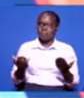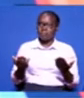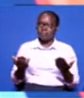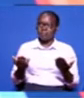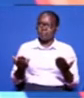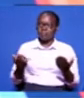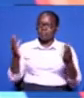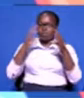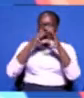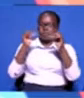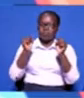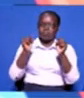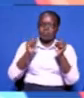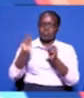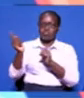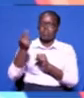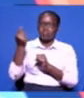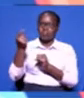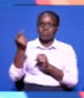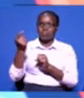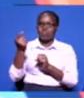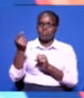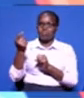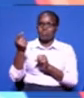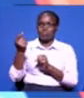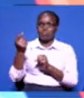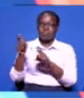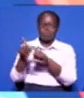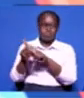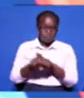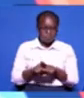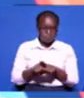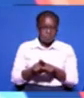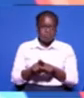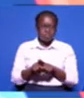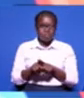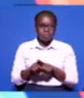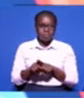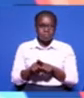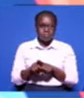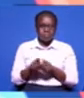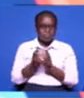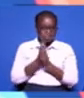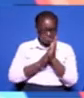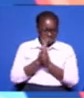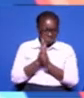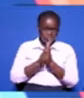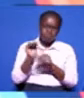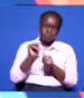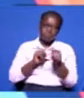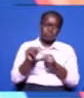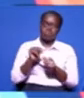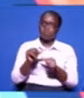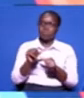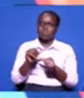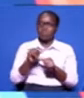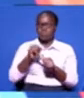President Kenyatta too, Uhuru Kenyatta, has been very particular about, very passionate about. And as you will